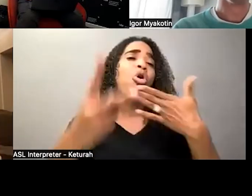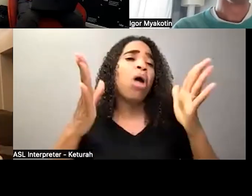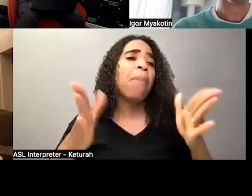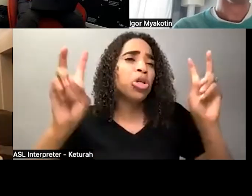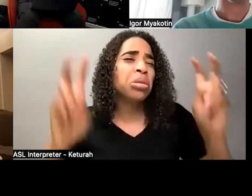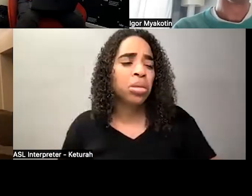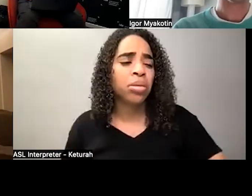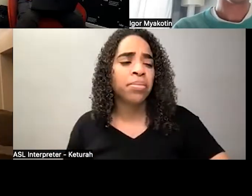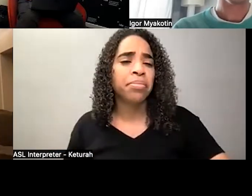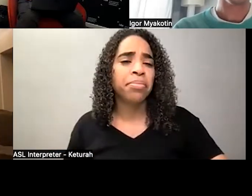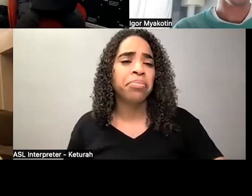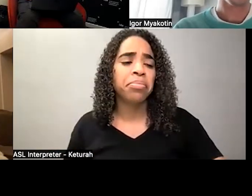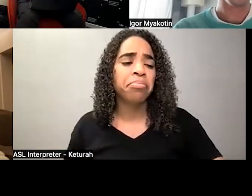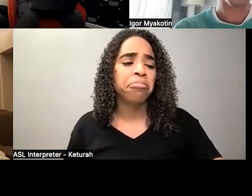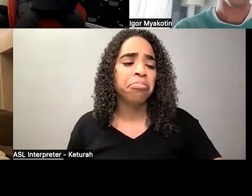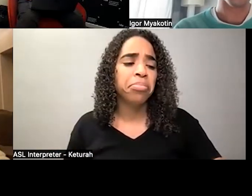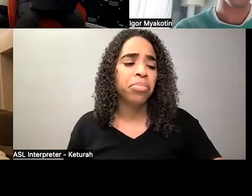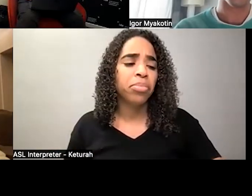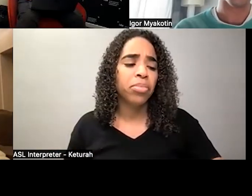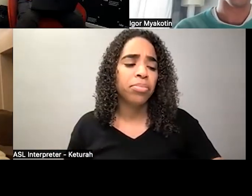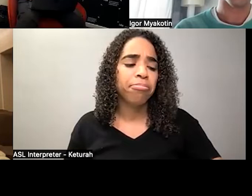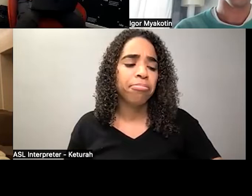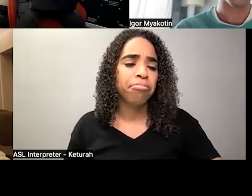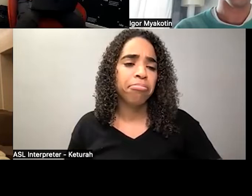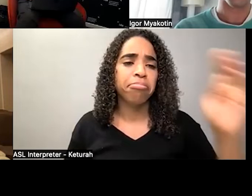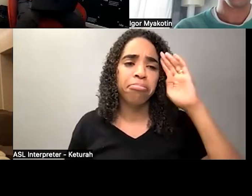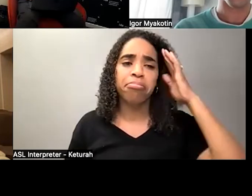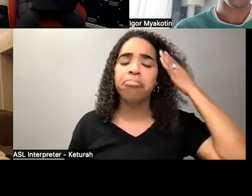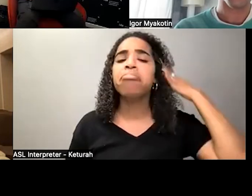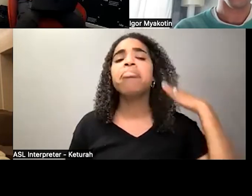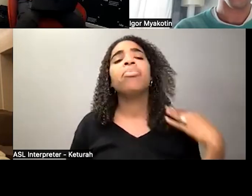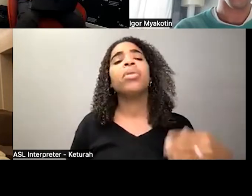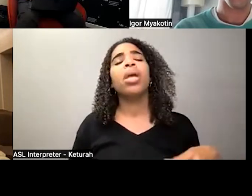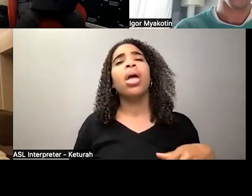Well, I think when you know a little bit about the whole picture,